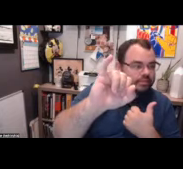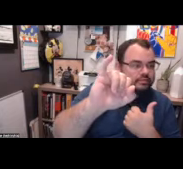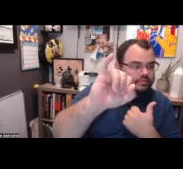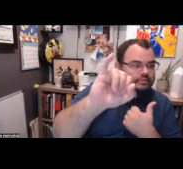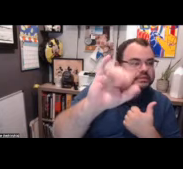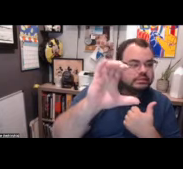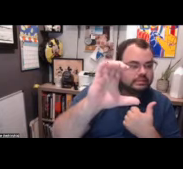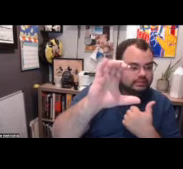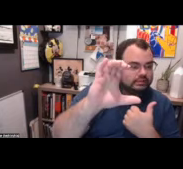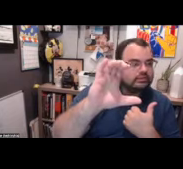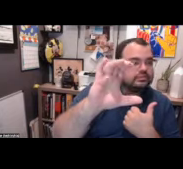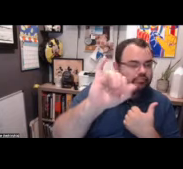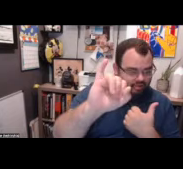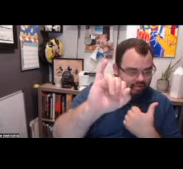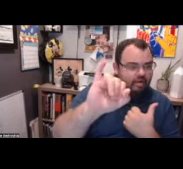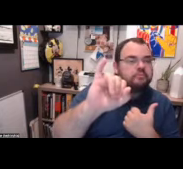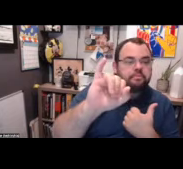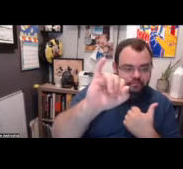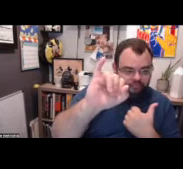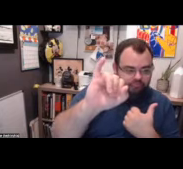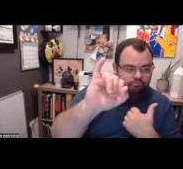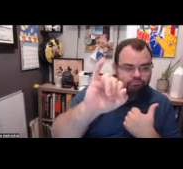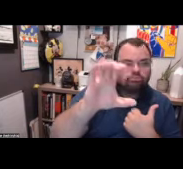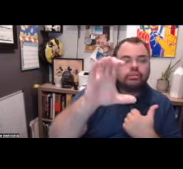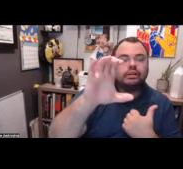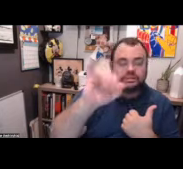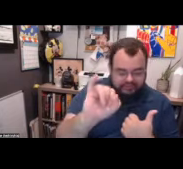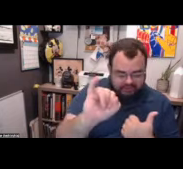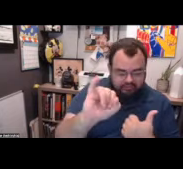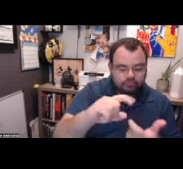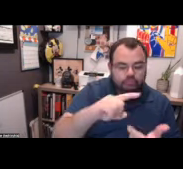way. Cochlear implant CI.